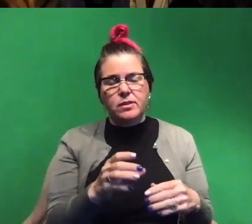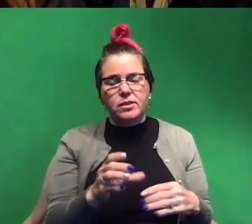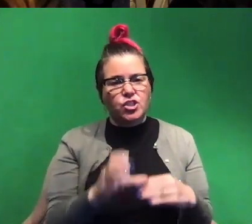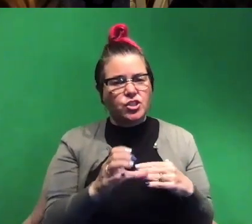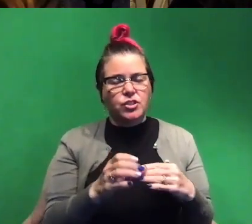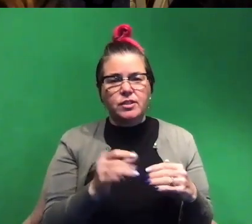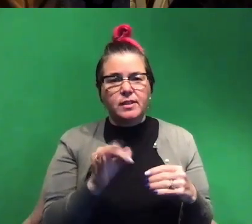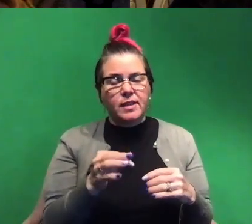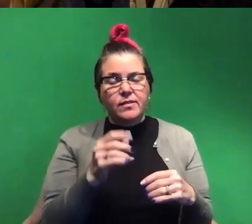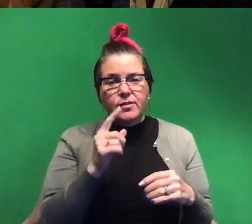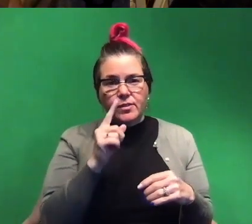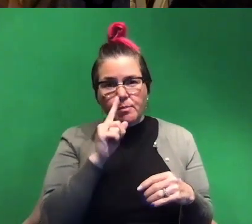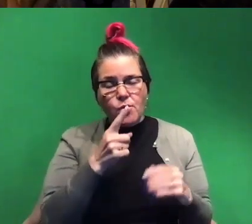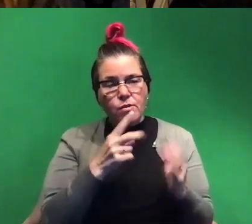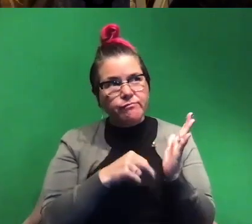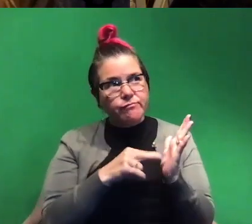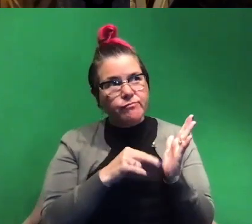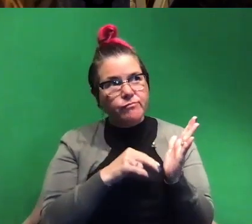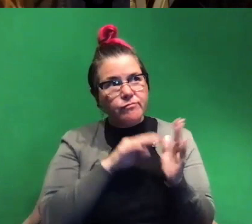some nighttime reading. And